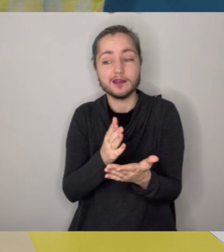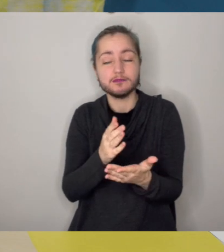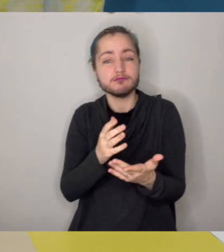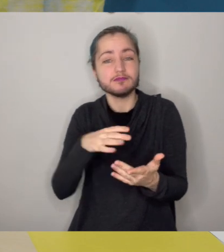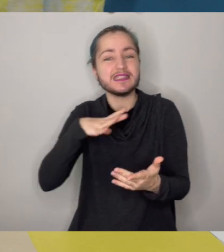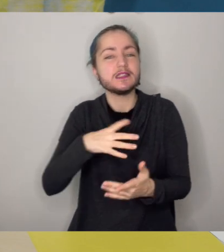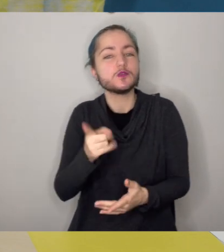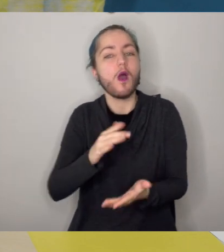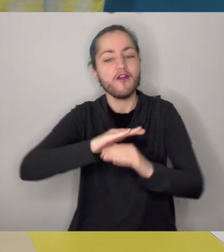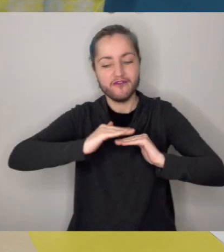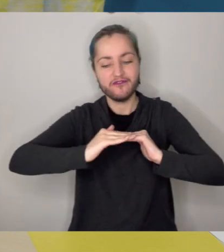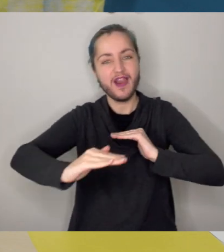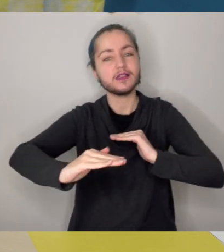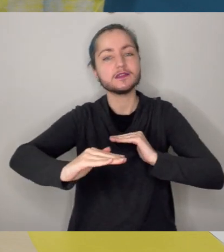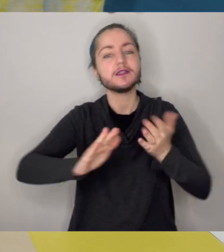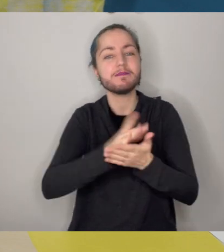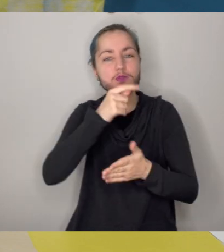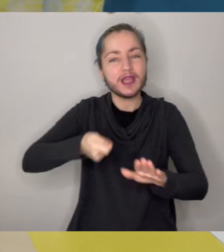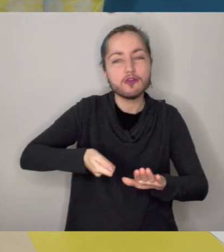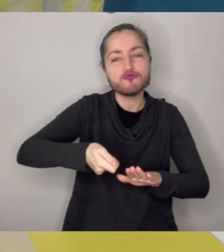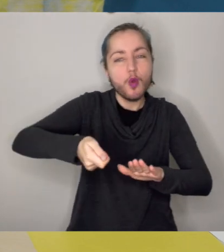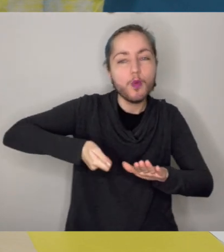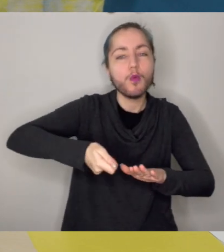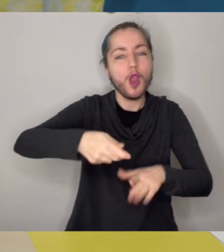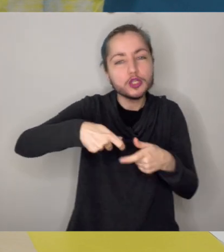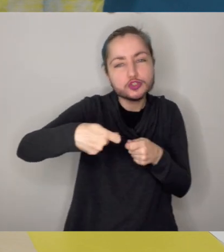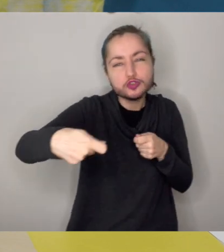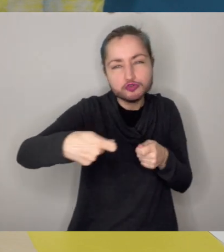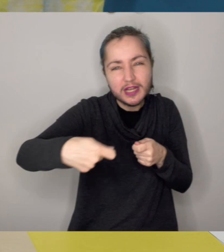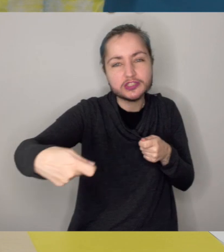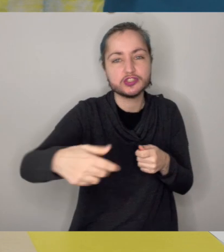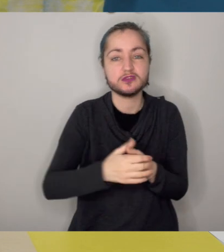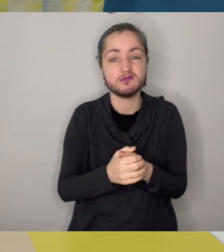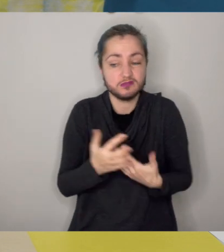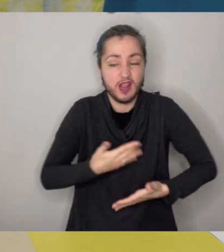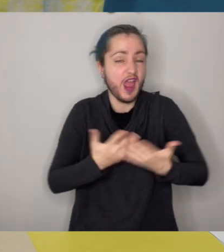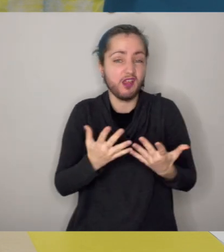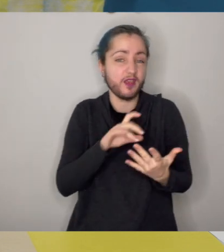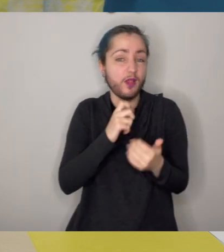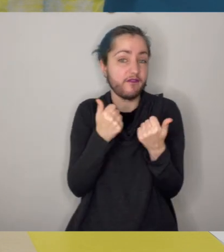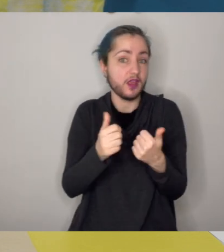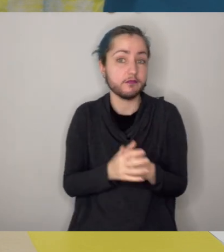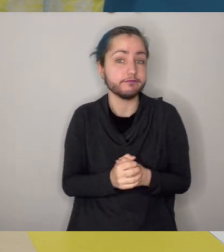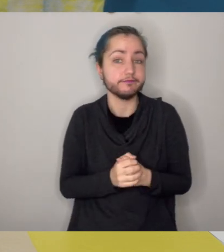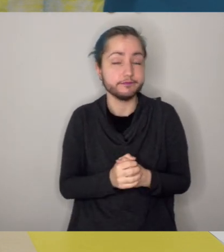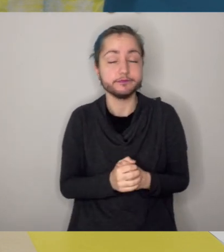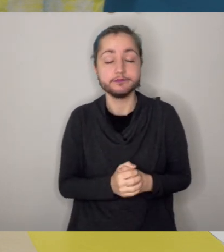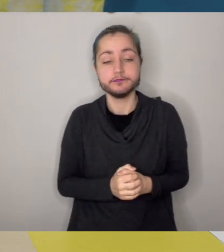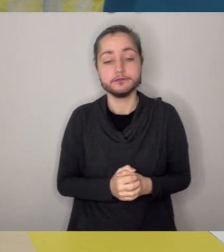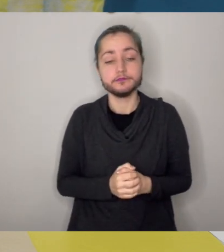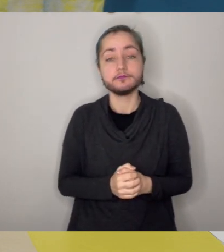Basically anything that is a flat surface that you can use to kind of roll out and stretch the paint will work totally